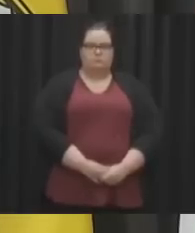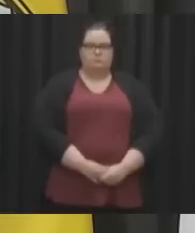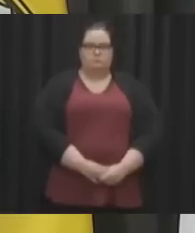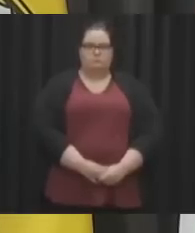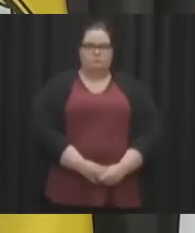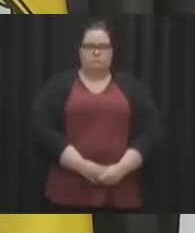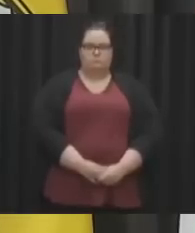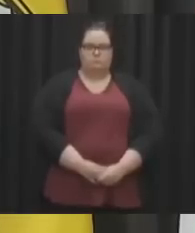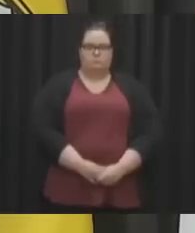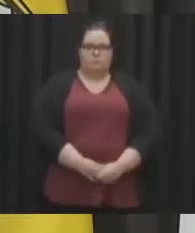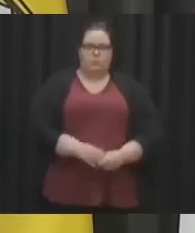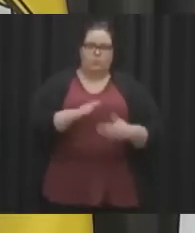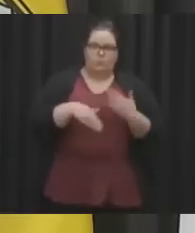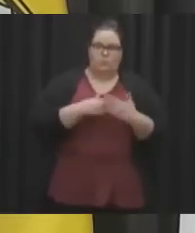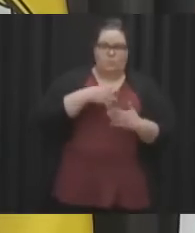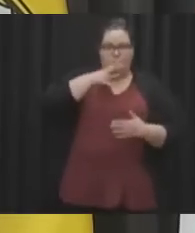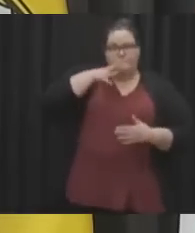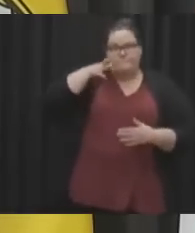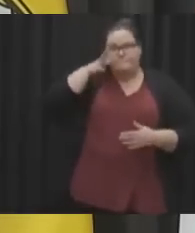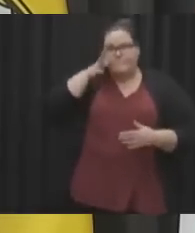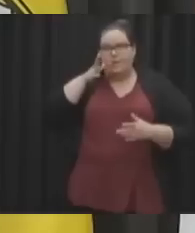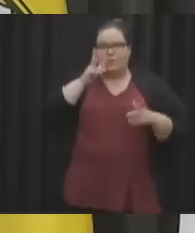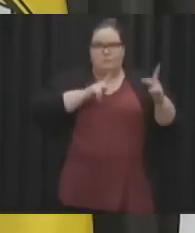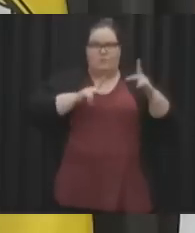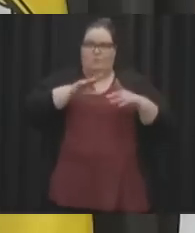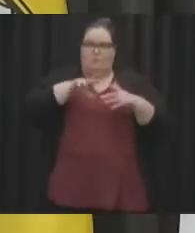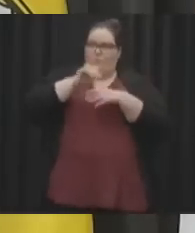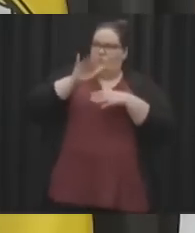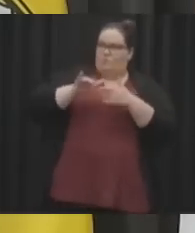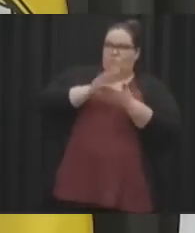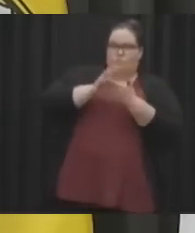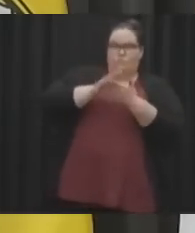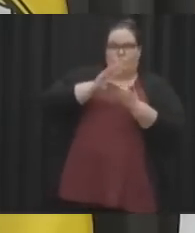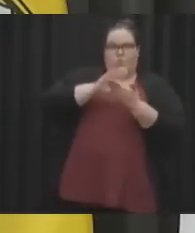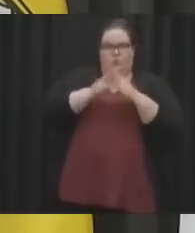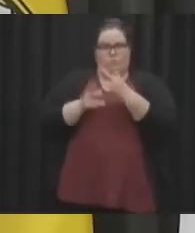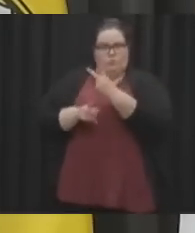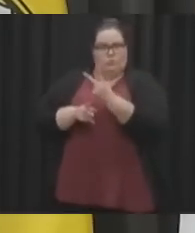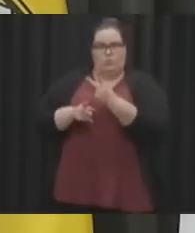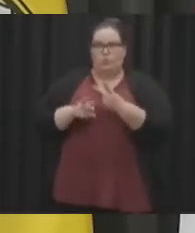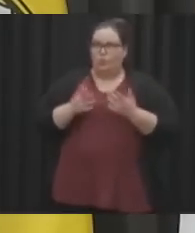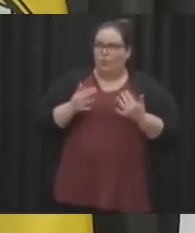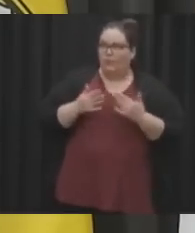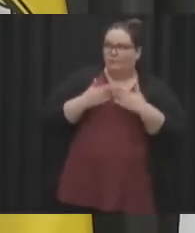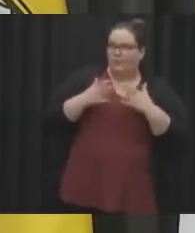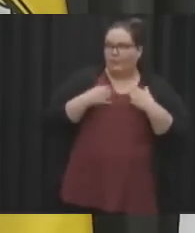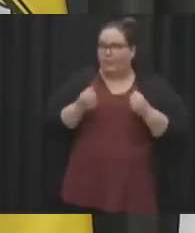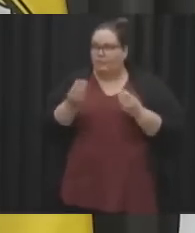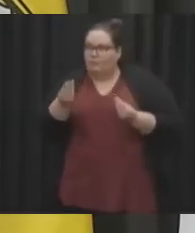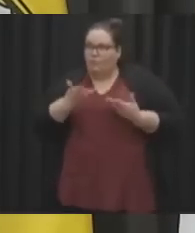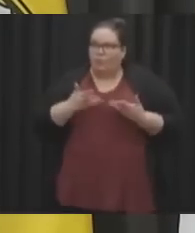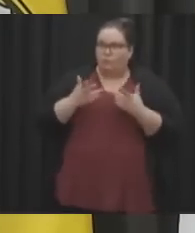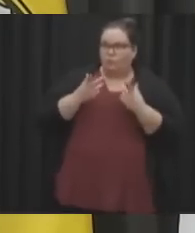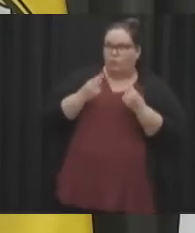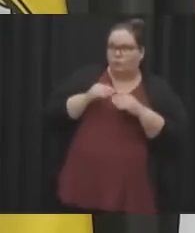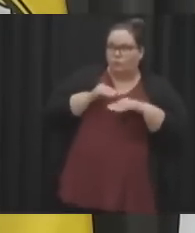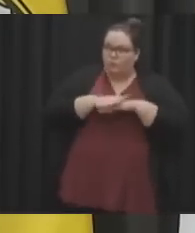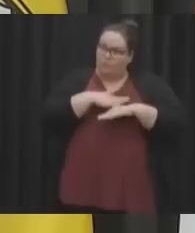basis to make sure that we can have a school system that is as safe and protected as possible for the students and for the